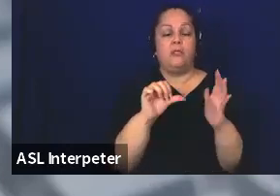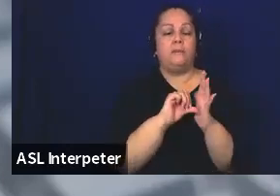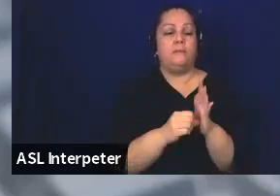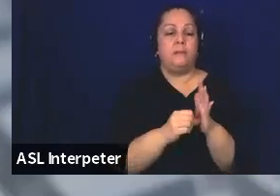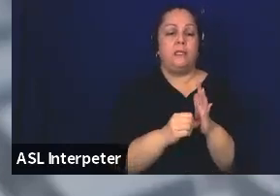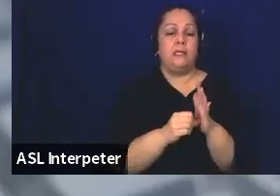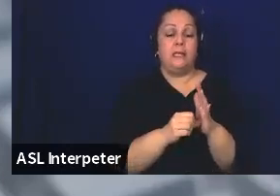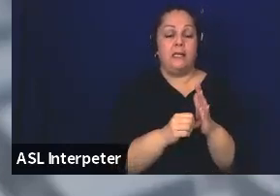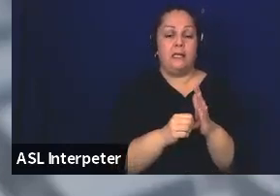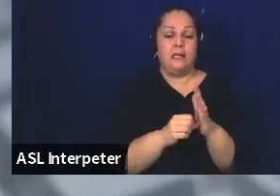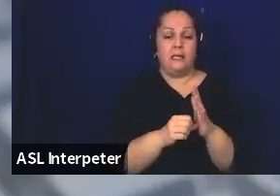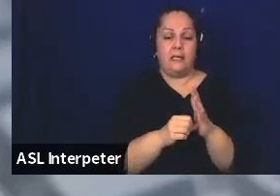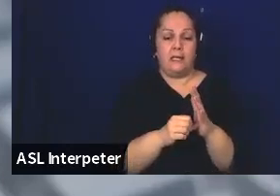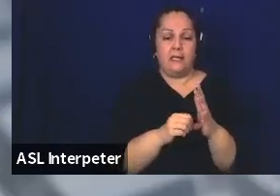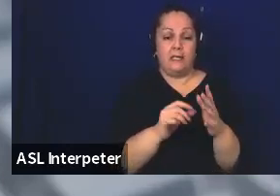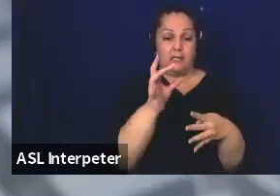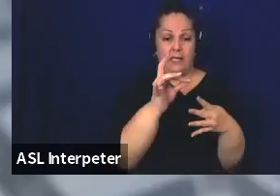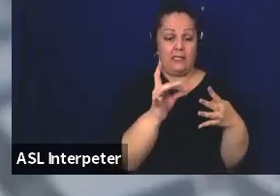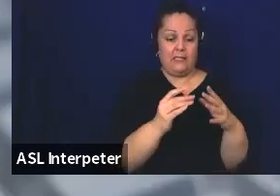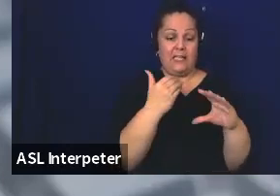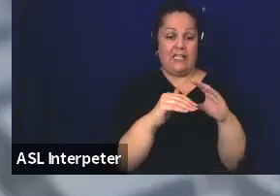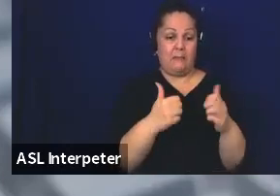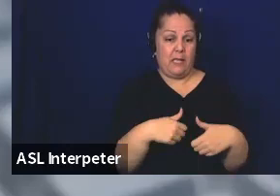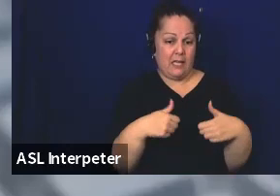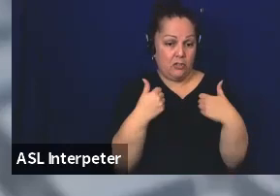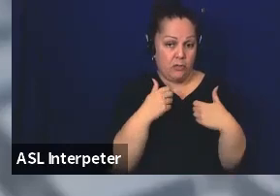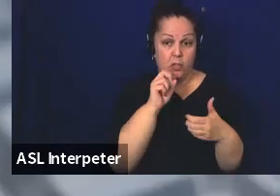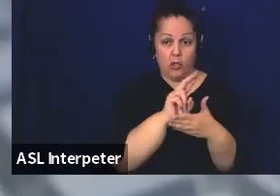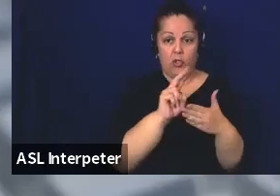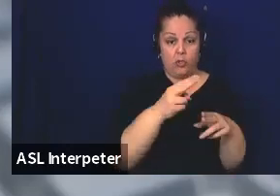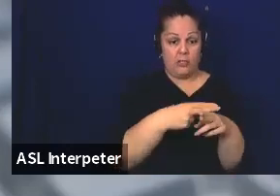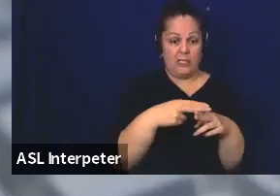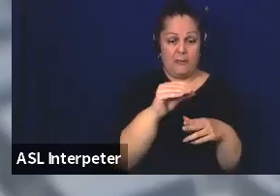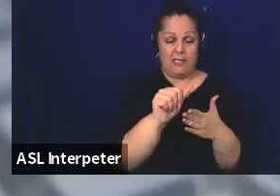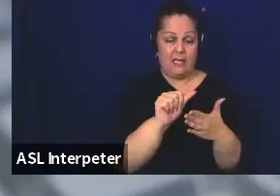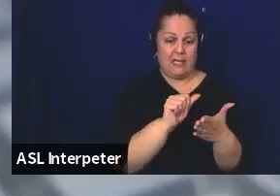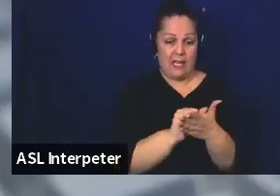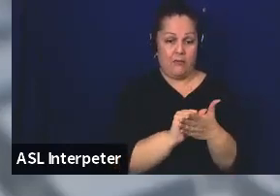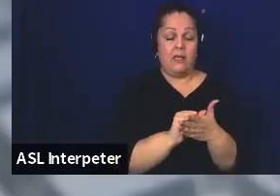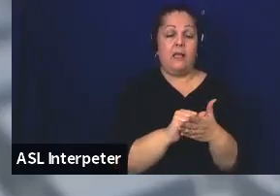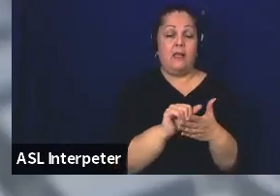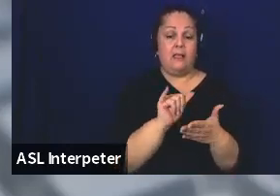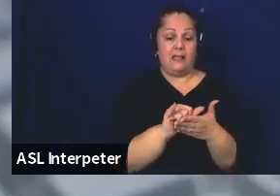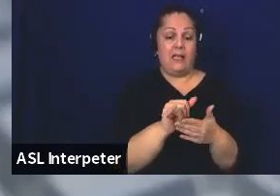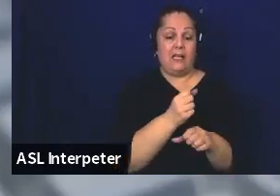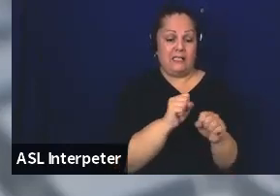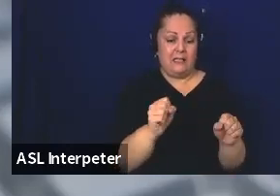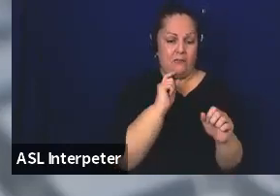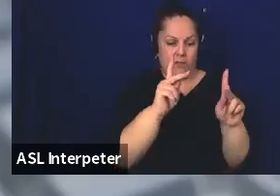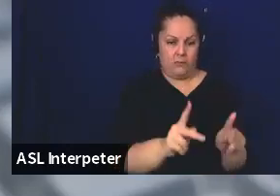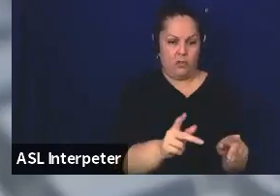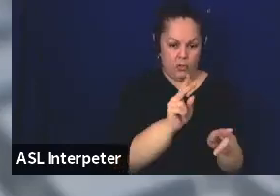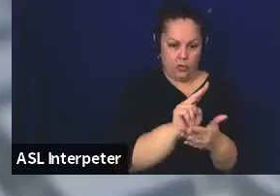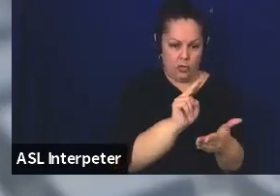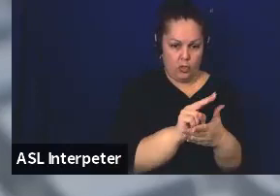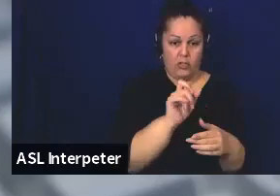any alternative email addresses or usernames and accounts that are safe for the individual to use